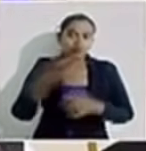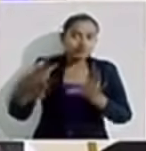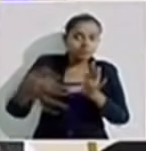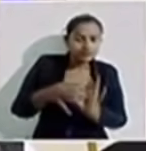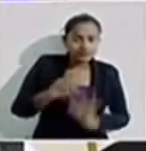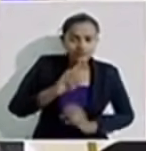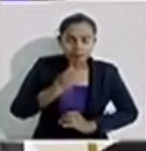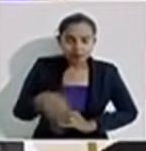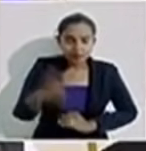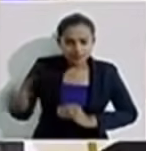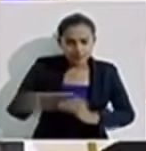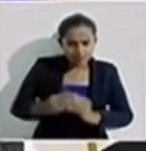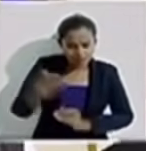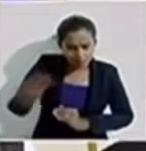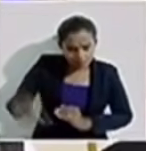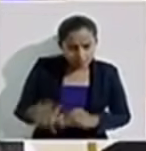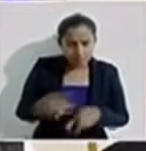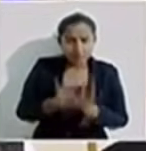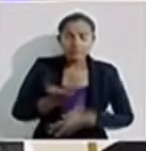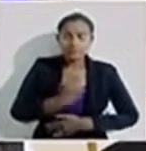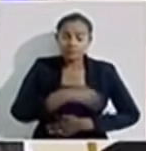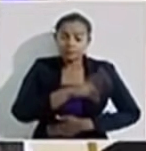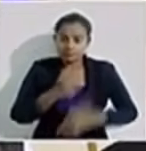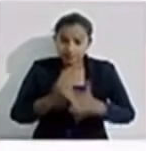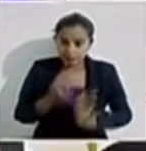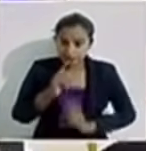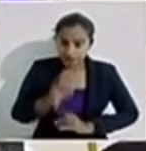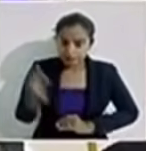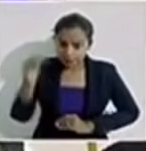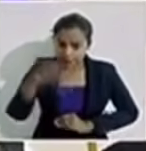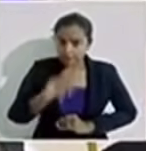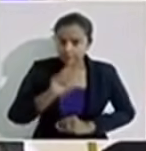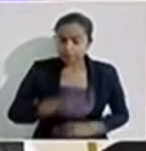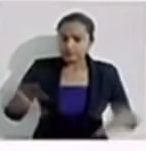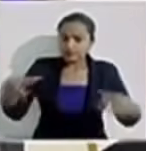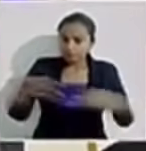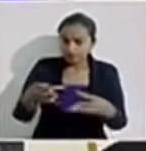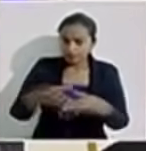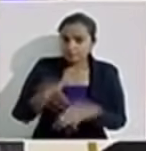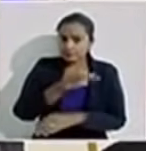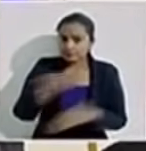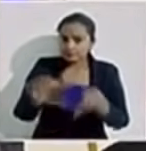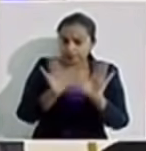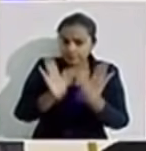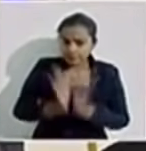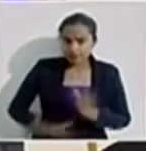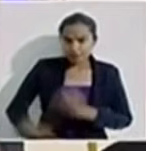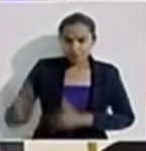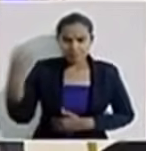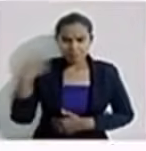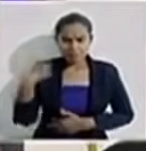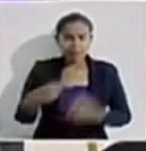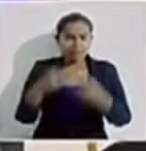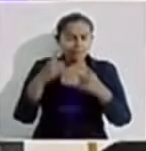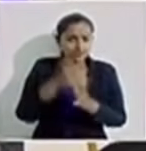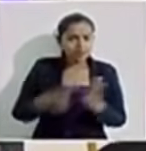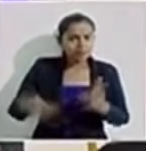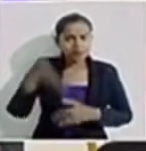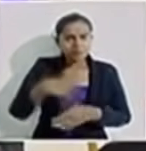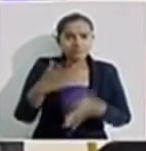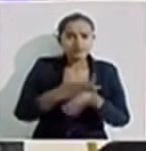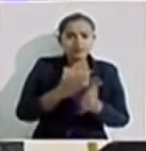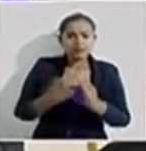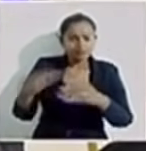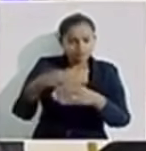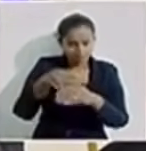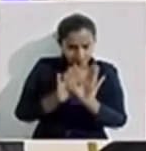Venerable Thero went on to say the group is in possession of ammunition to conduct such an attack at any time. The Thero also said he has evidence